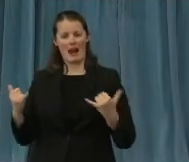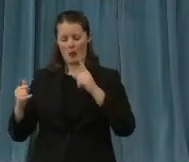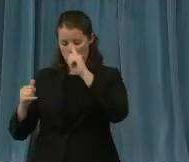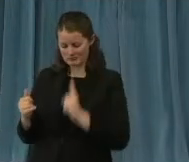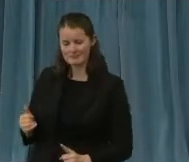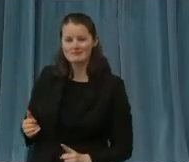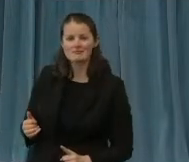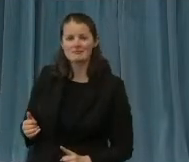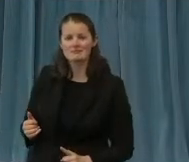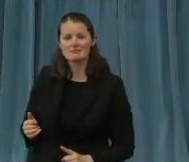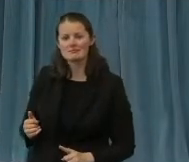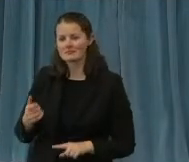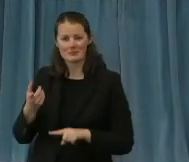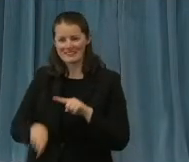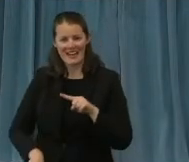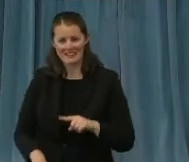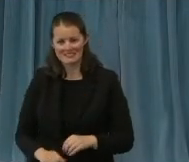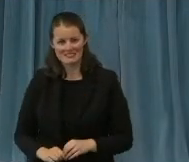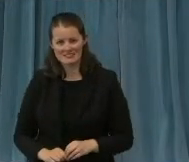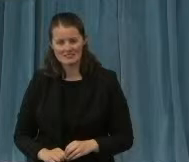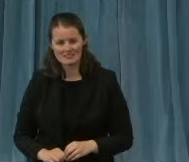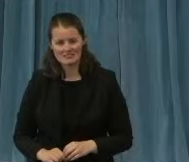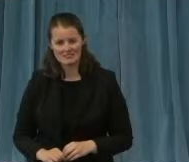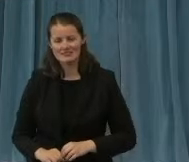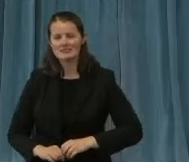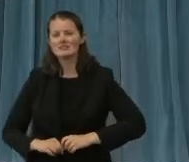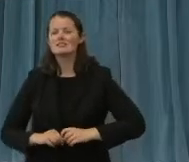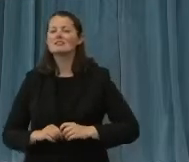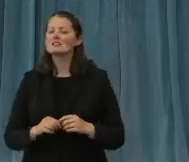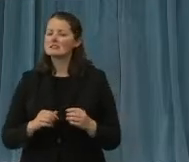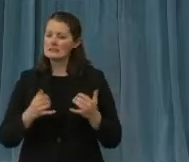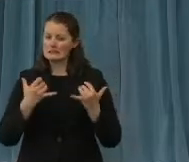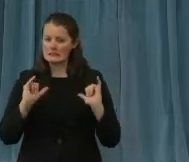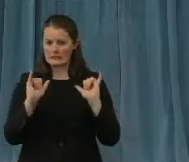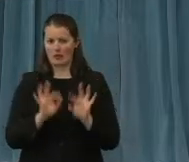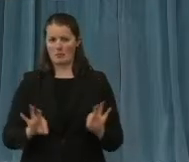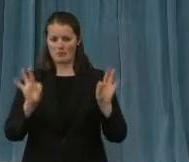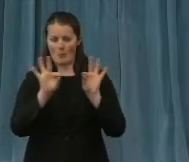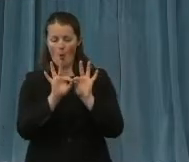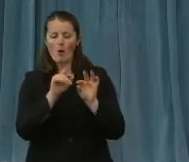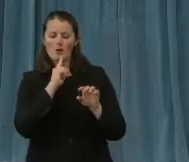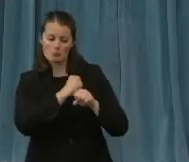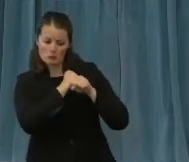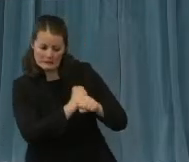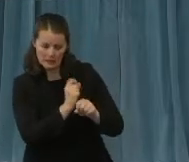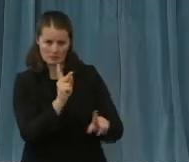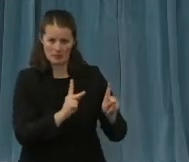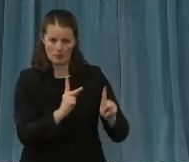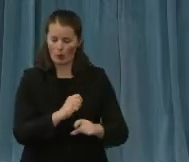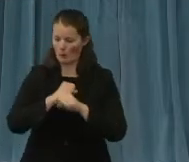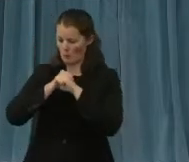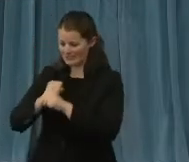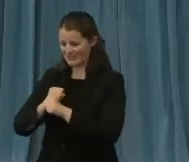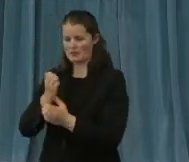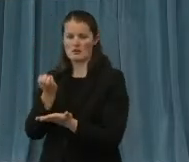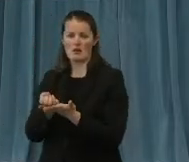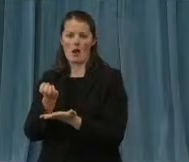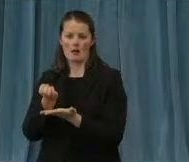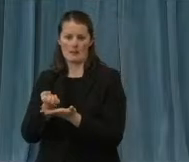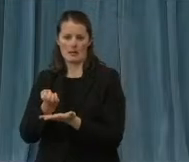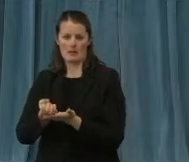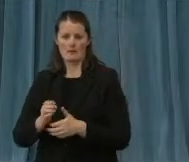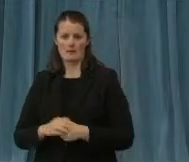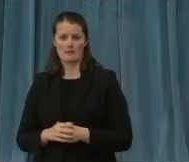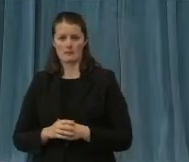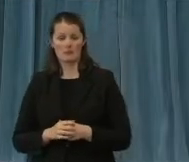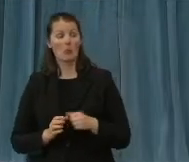too quickly. We still have a responsibility to protect people and to protect our economy. Even though the models